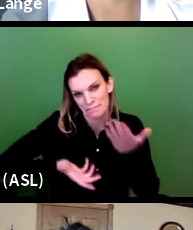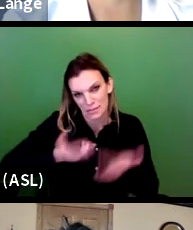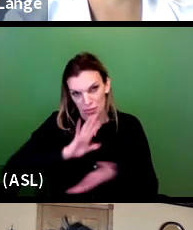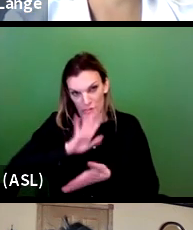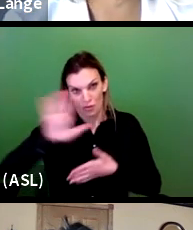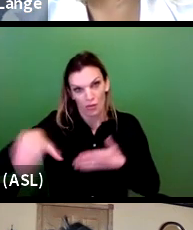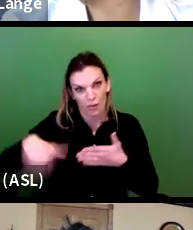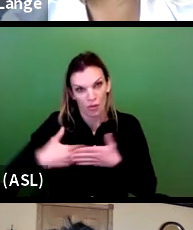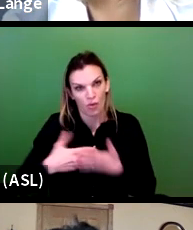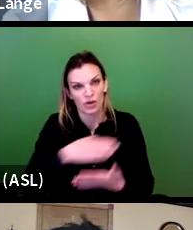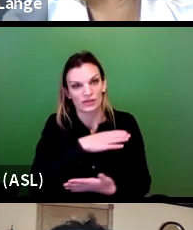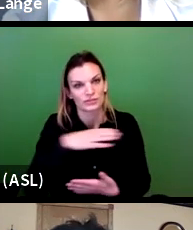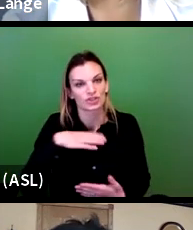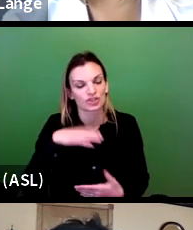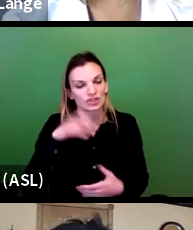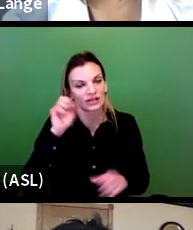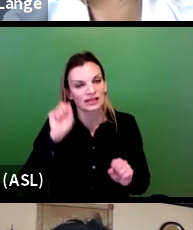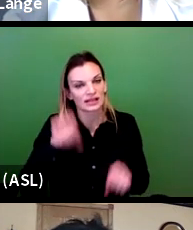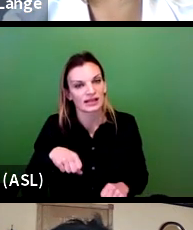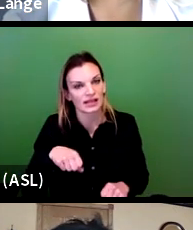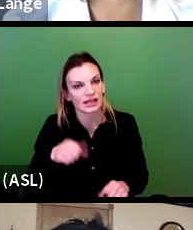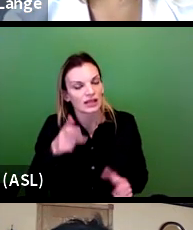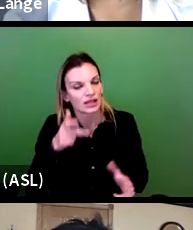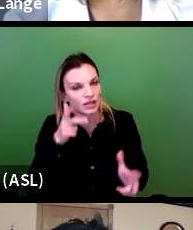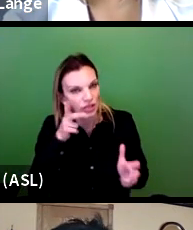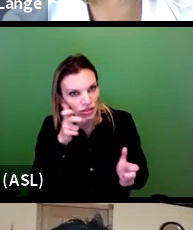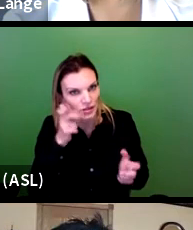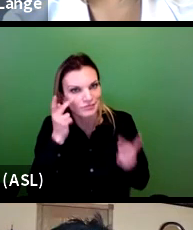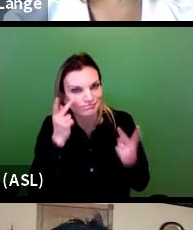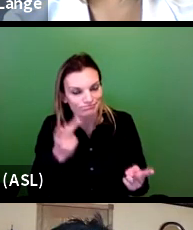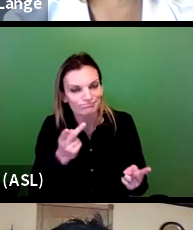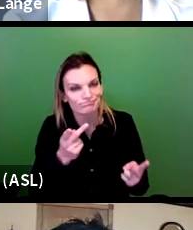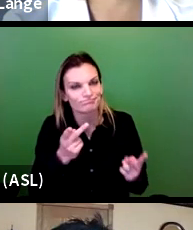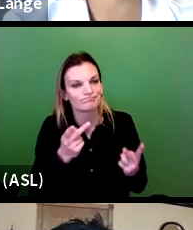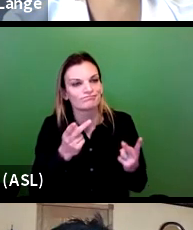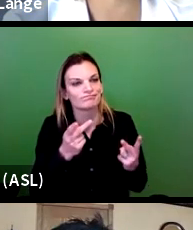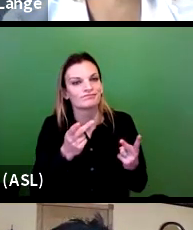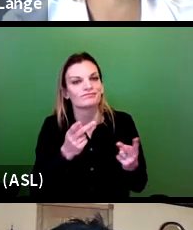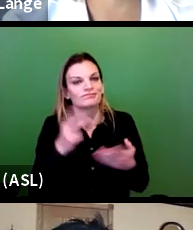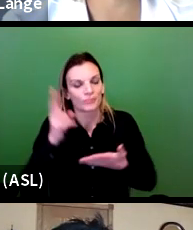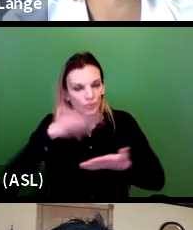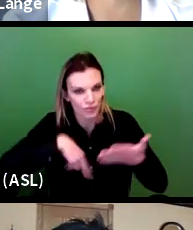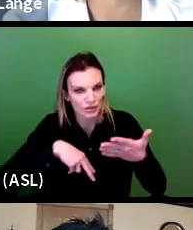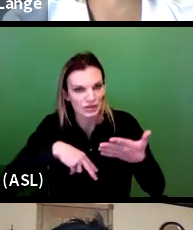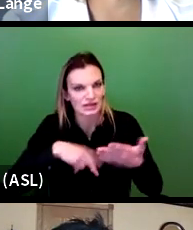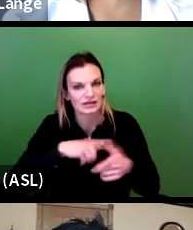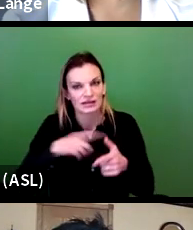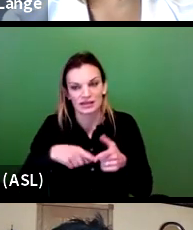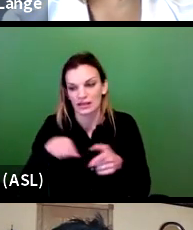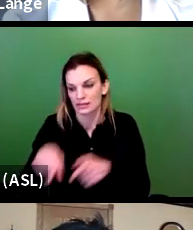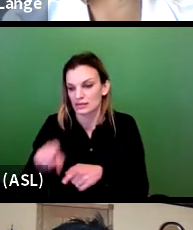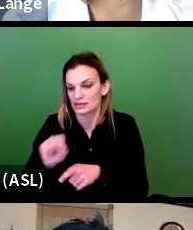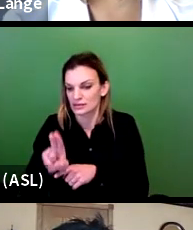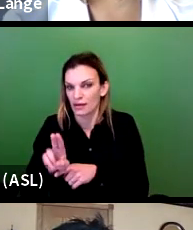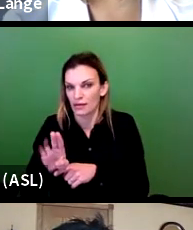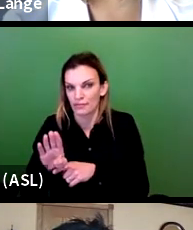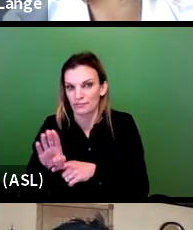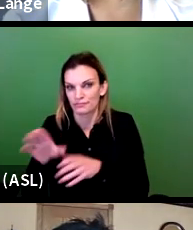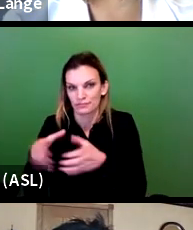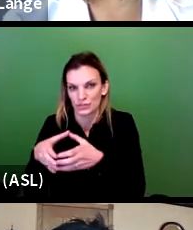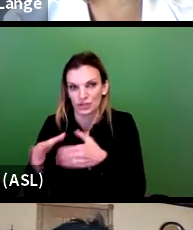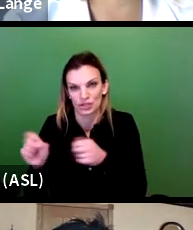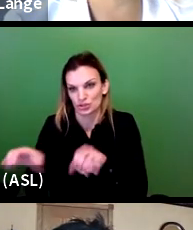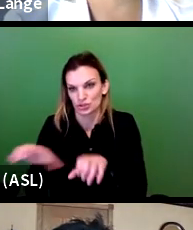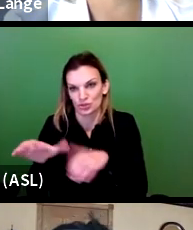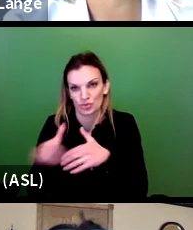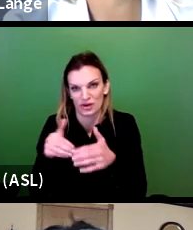can hear and see what the applications read, and then the subcommittee can do whatever they want to do. I